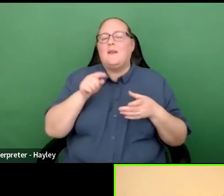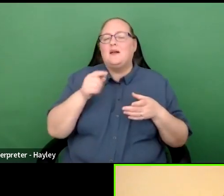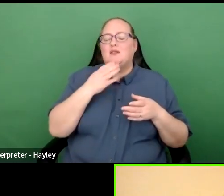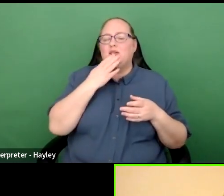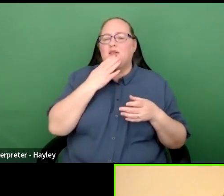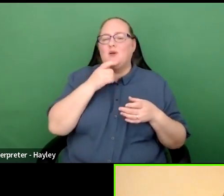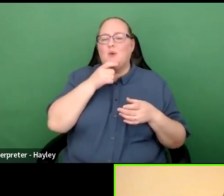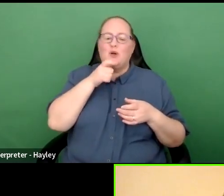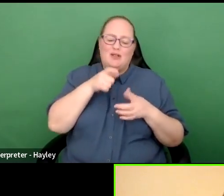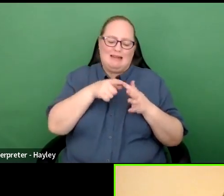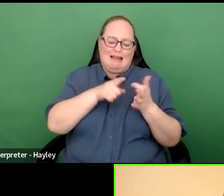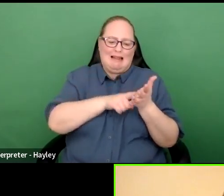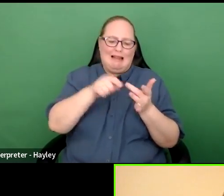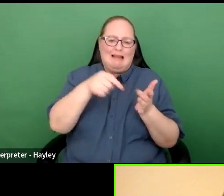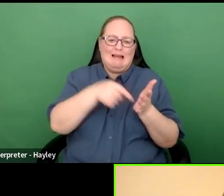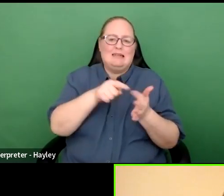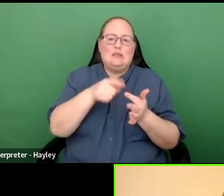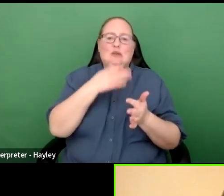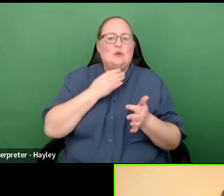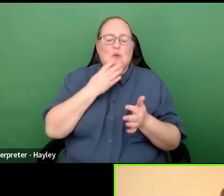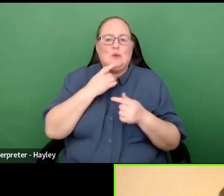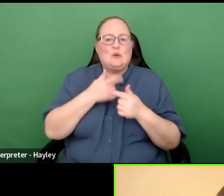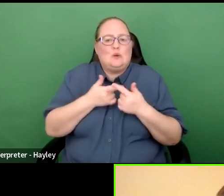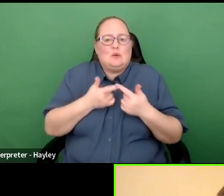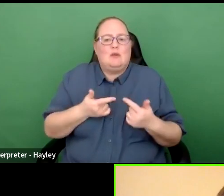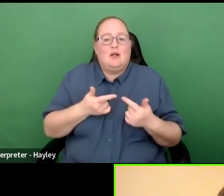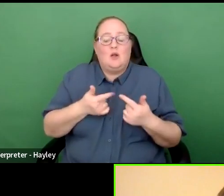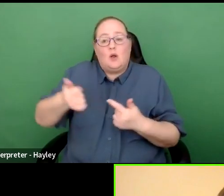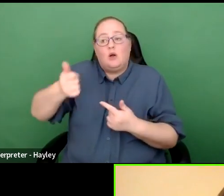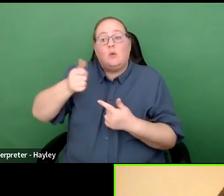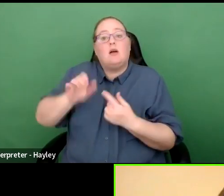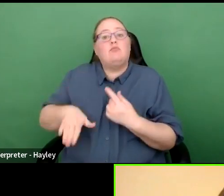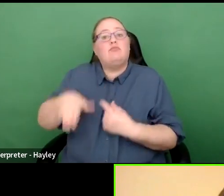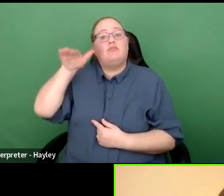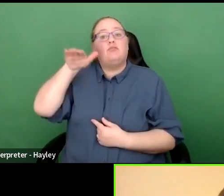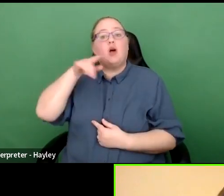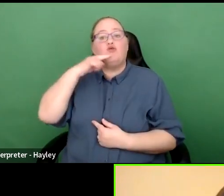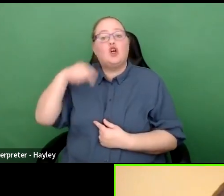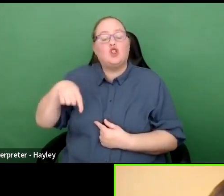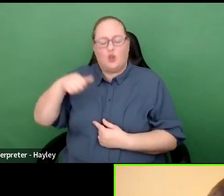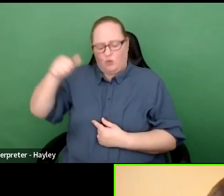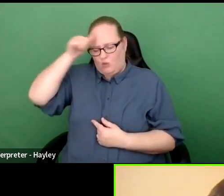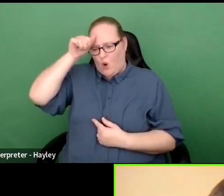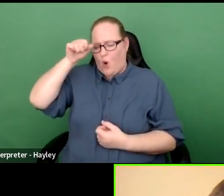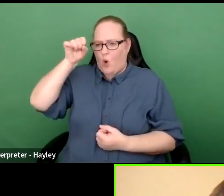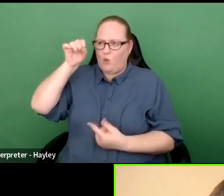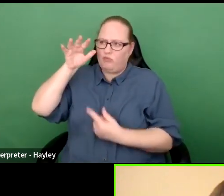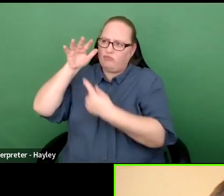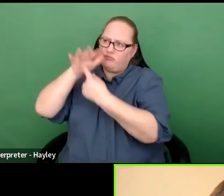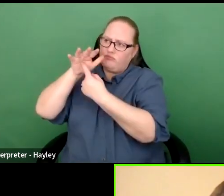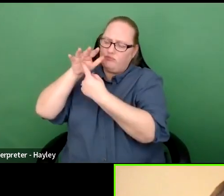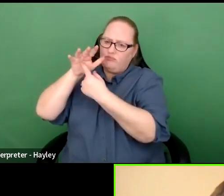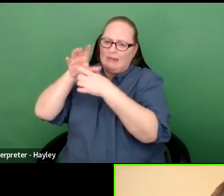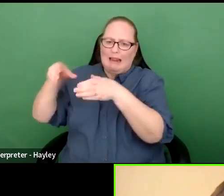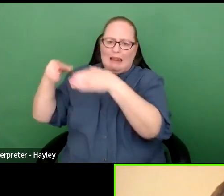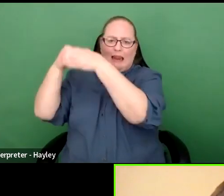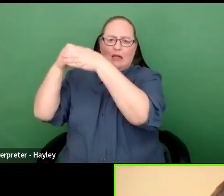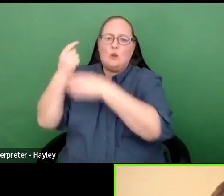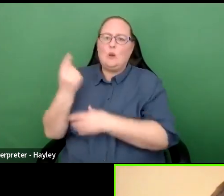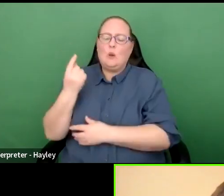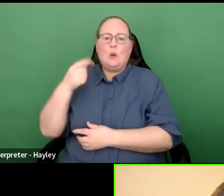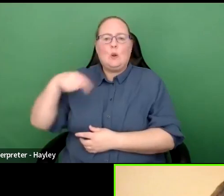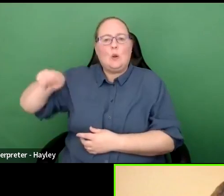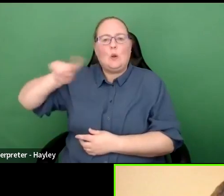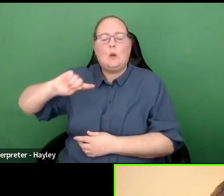the late Soviet Russia, we still knew who real elites were. And we were, there were still former people, so-called